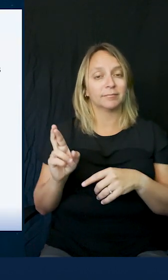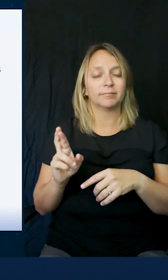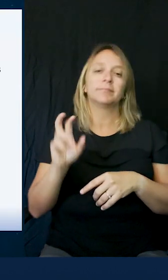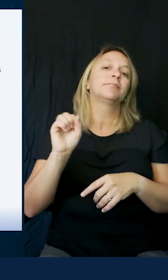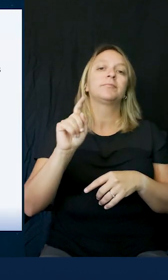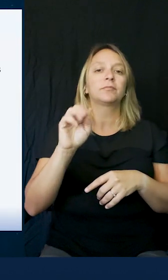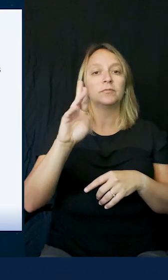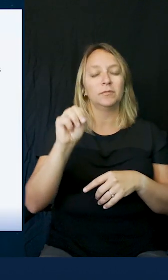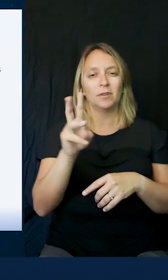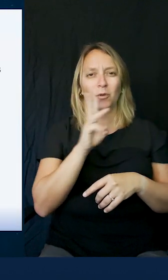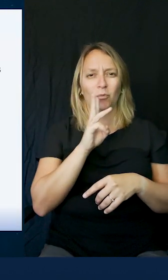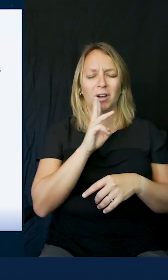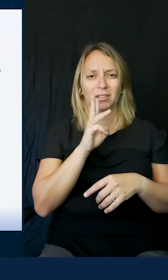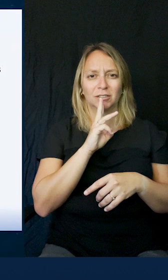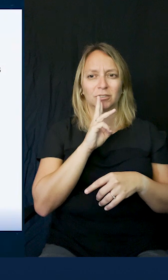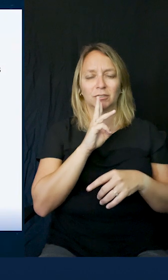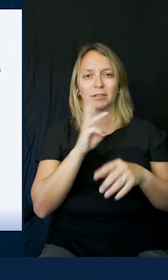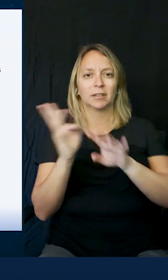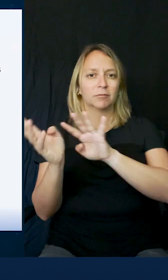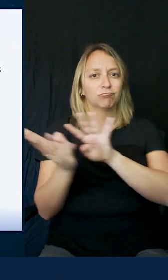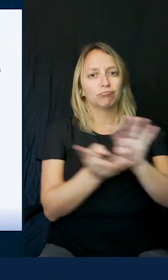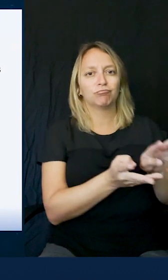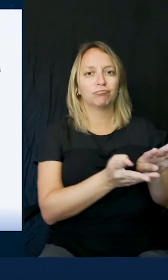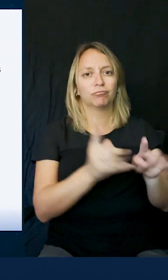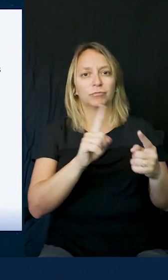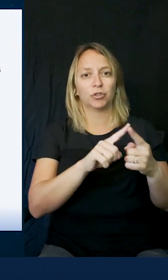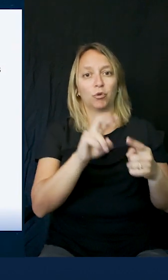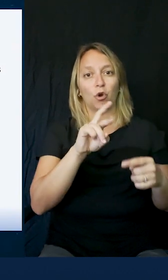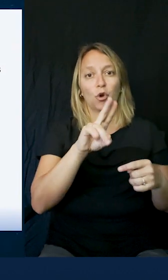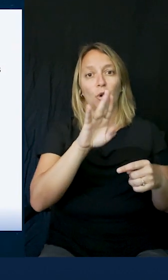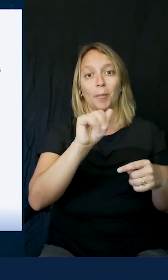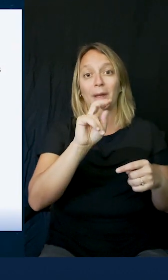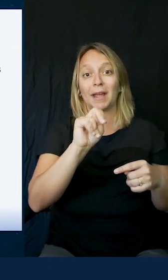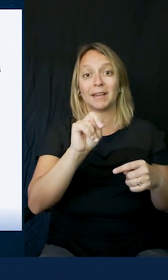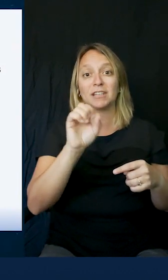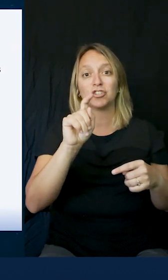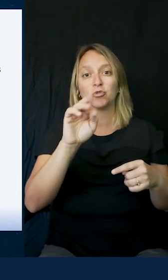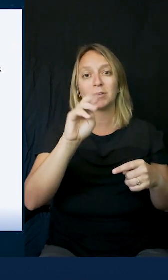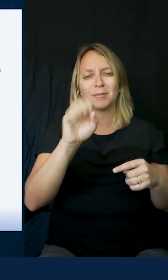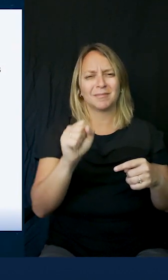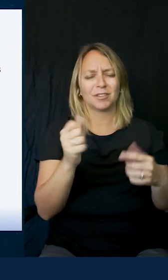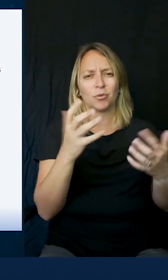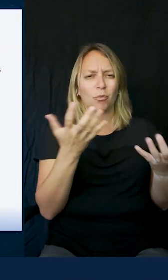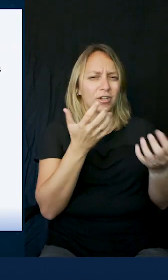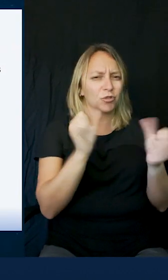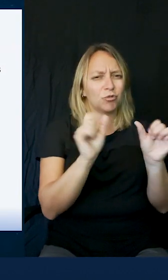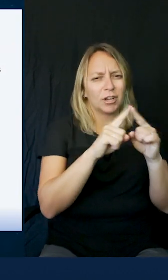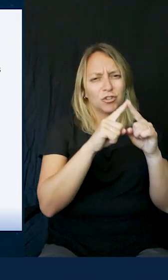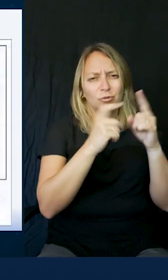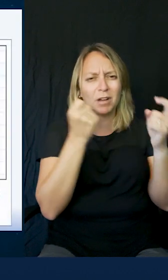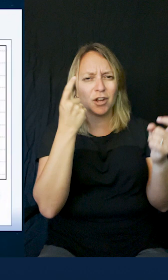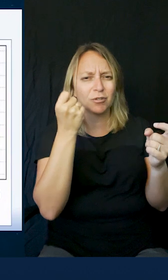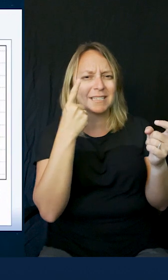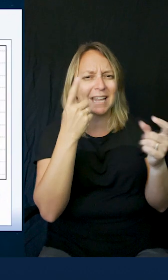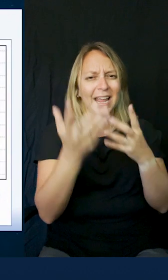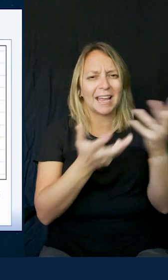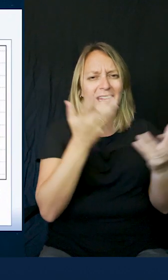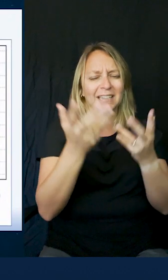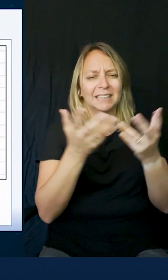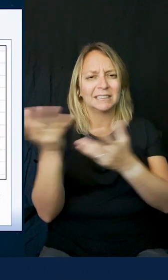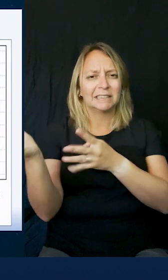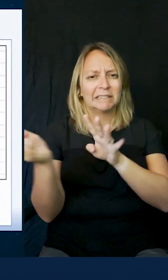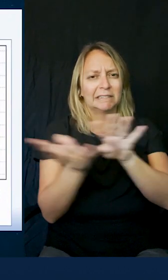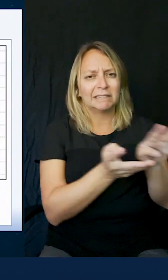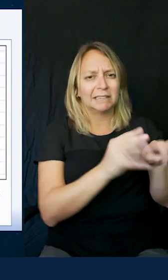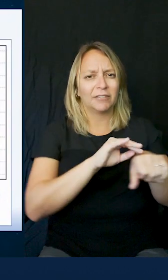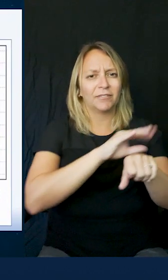stormwater is diluted into the Puget Sound into the urban streams. So we wanted to understand the sensitivities to those dilutions.